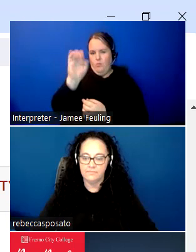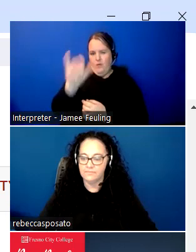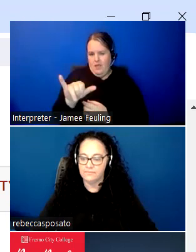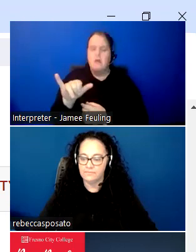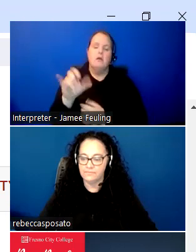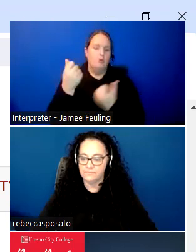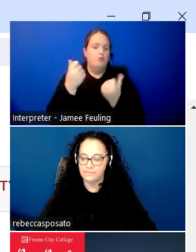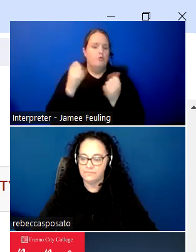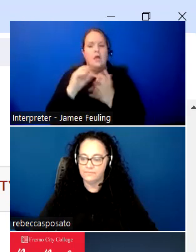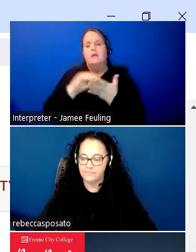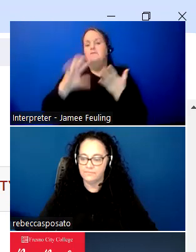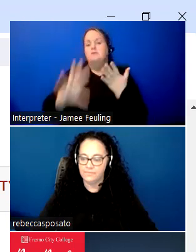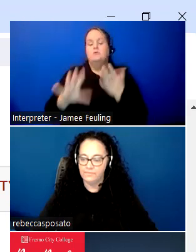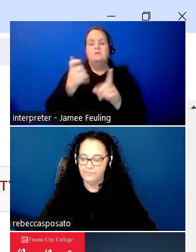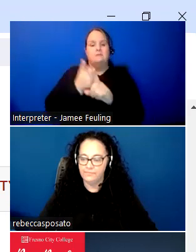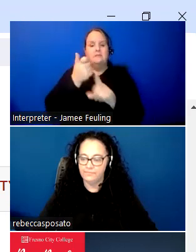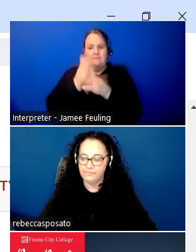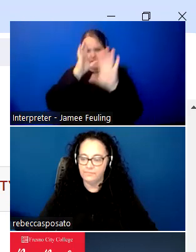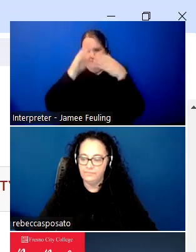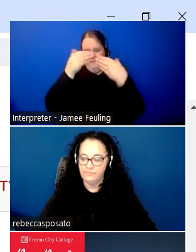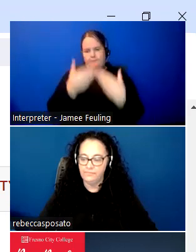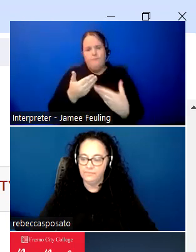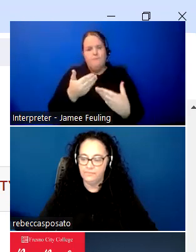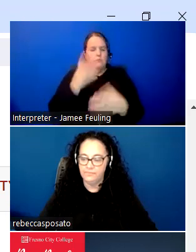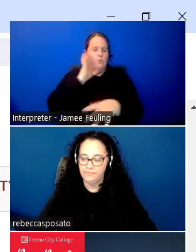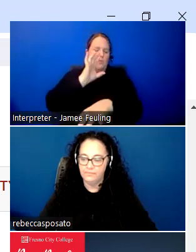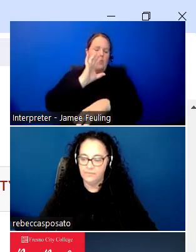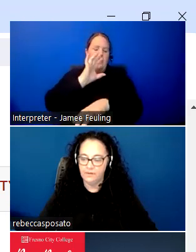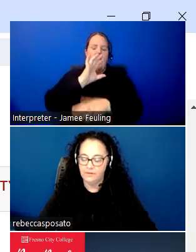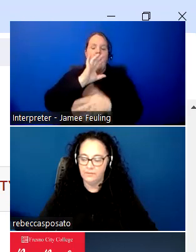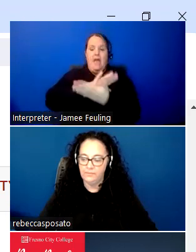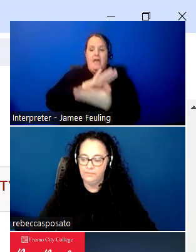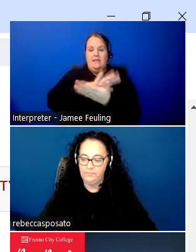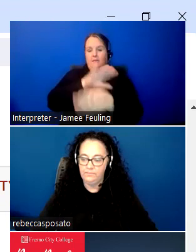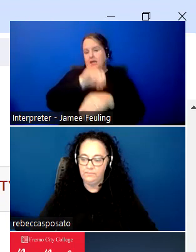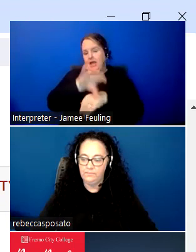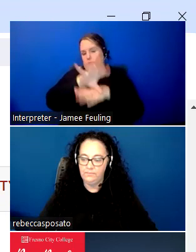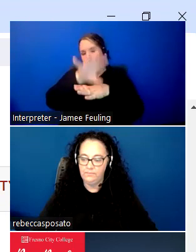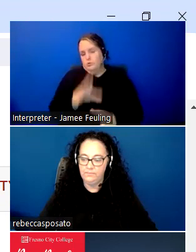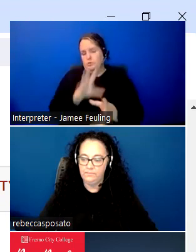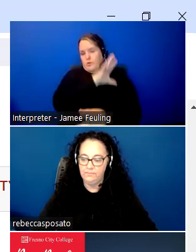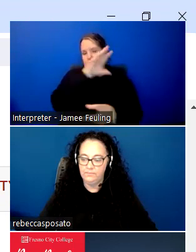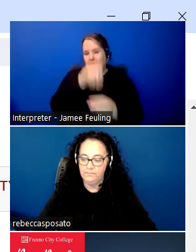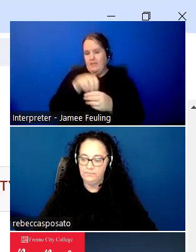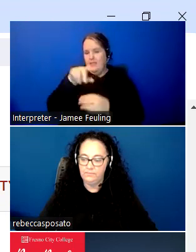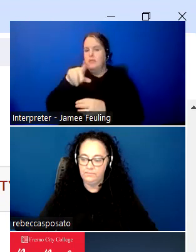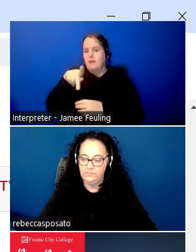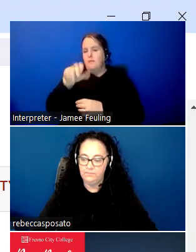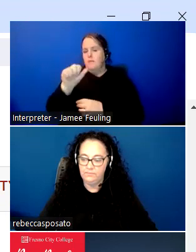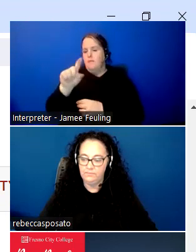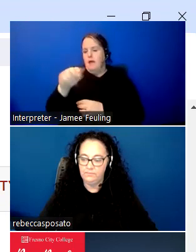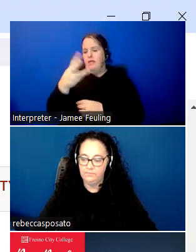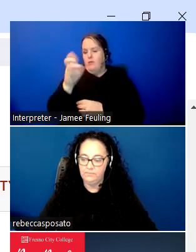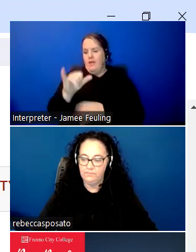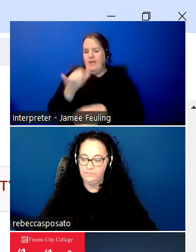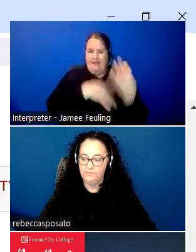kind of stick with the academic counselor or counselors that are in the pathway versus having students.